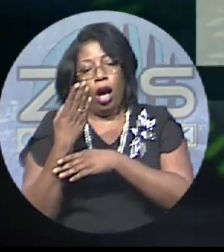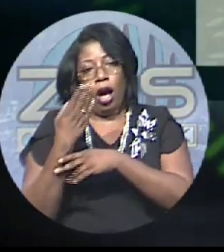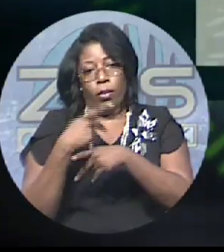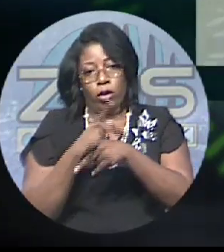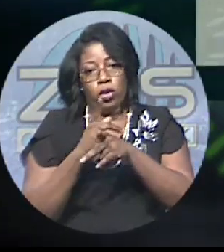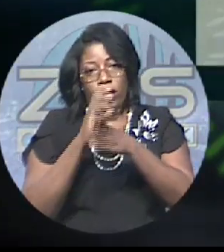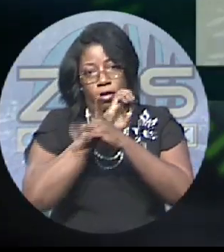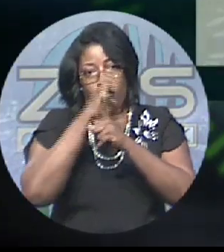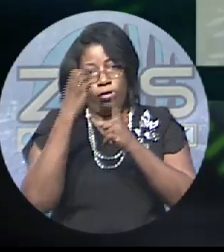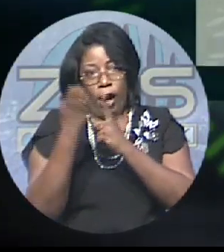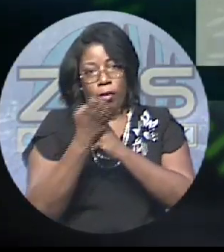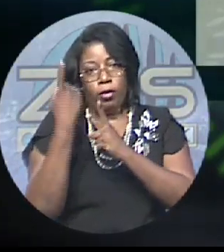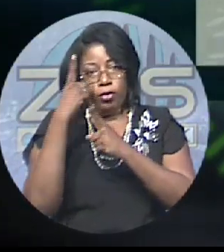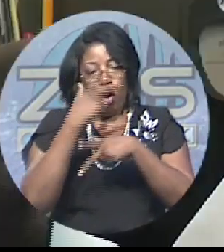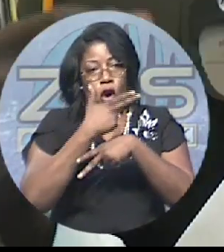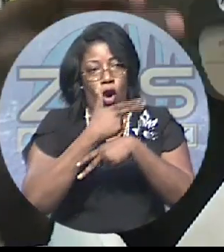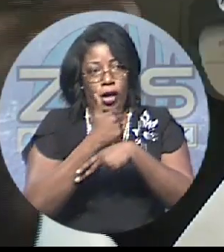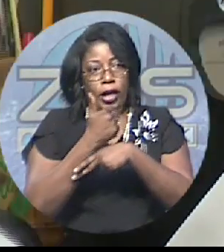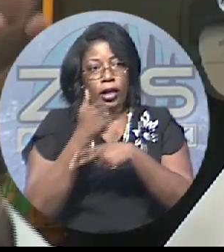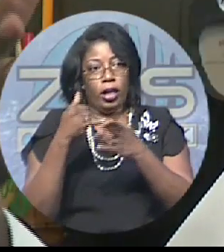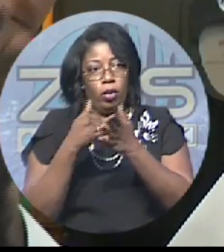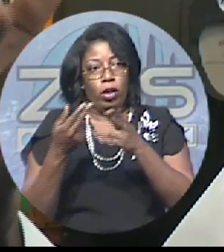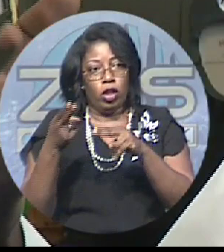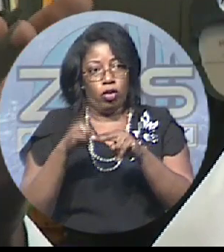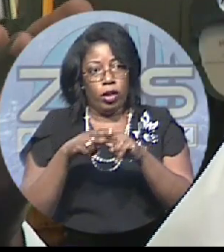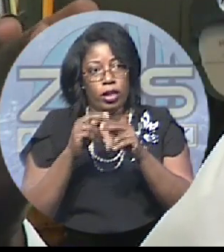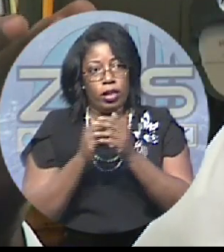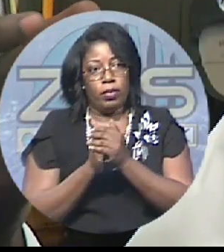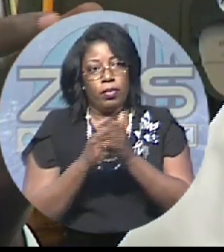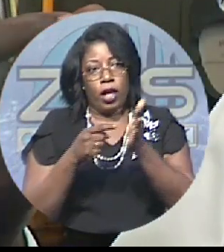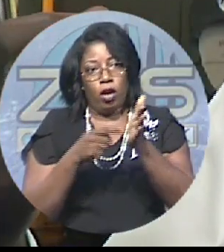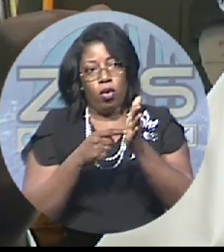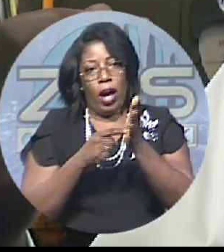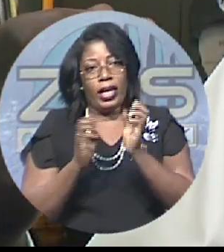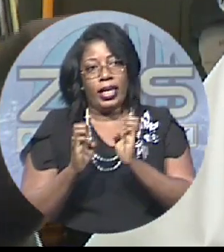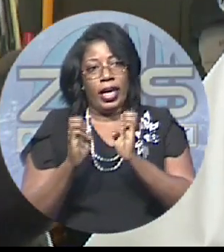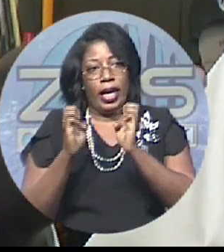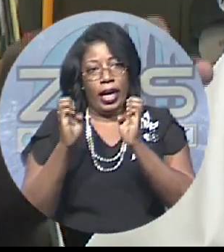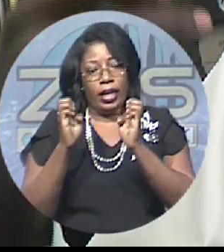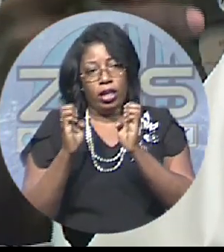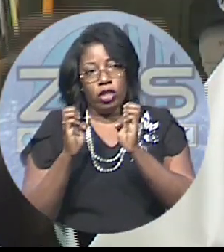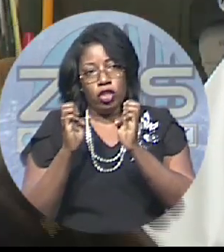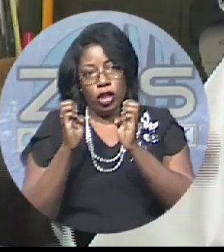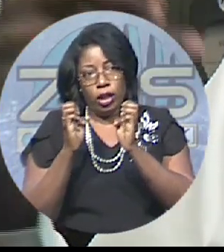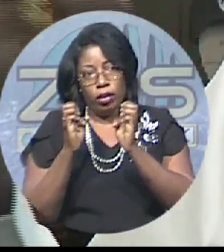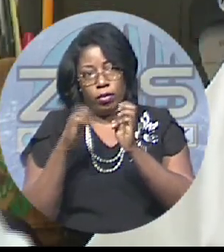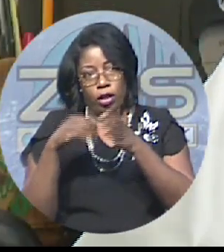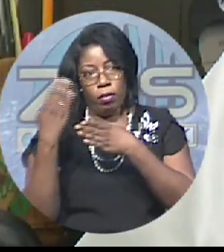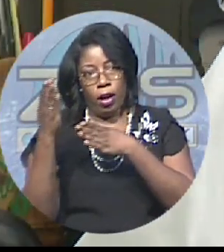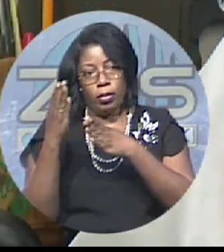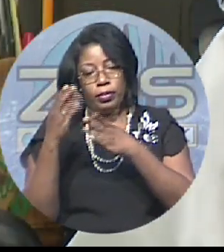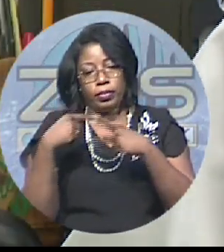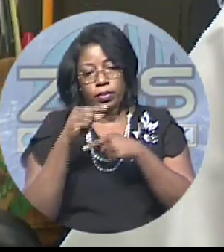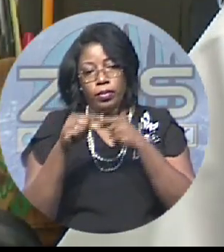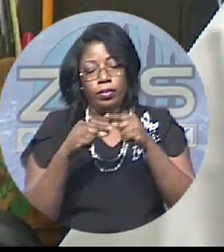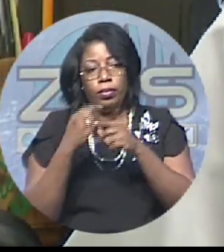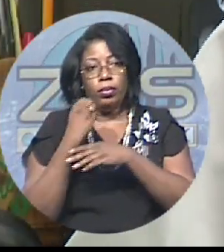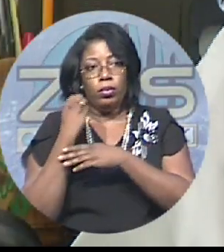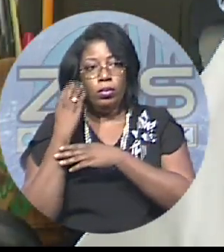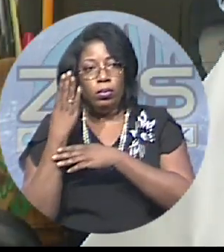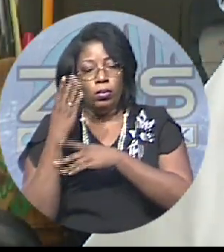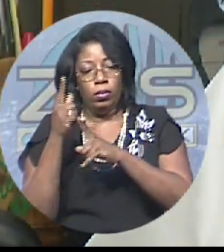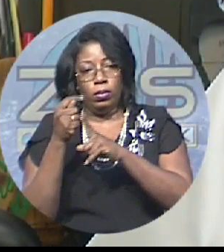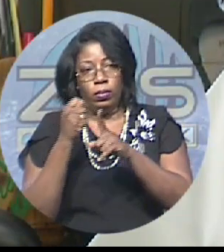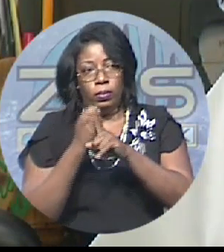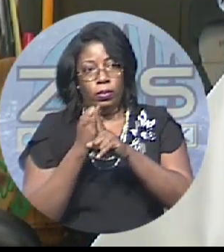officials expect their intensity to increase. If it requires heat energy to develop, and I am having global warming, meaning that my